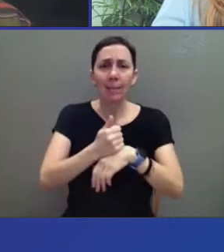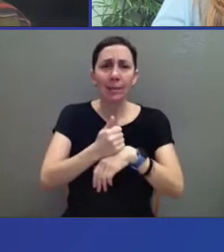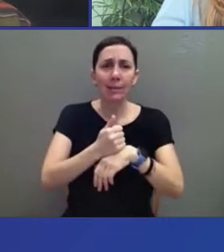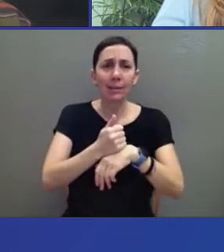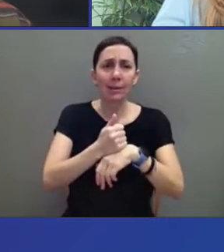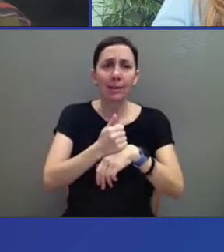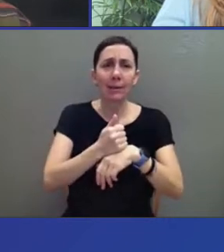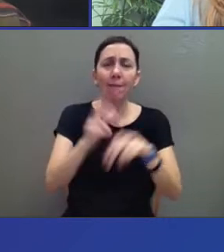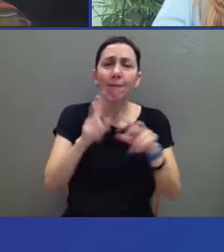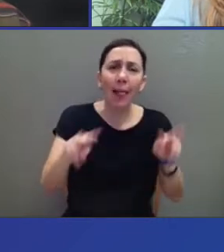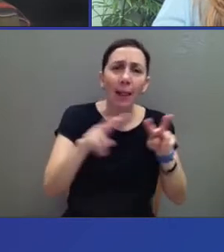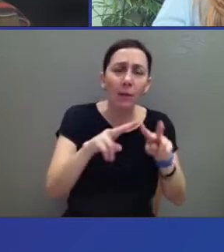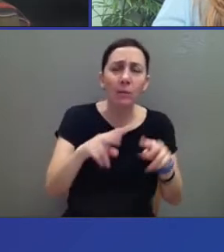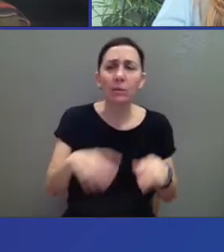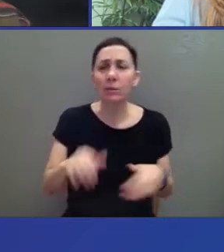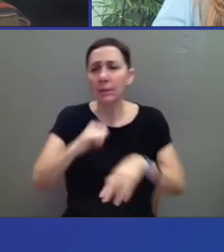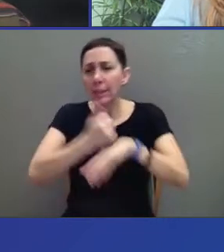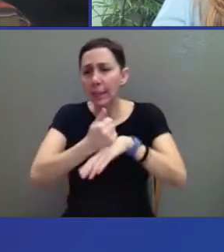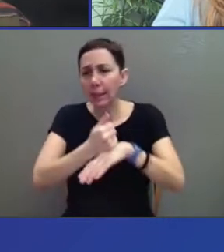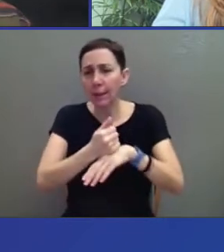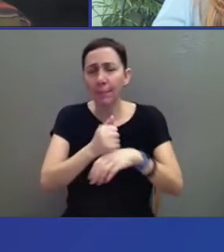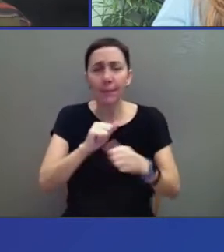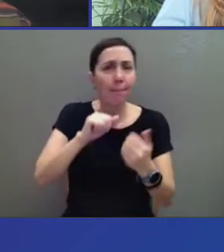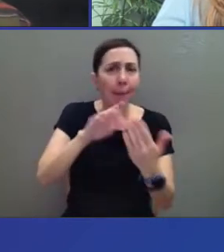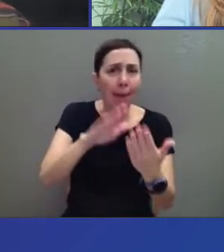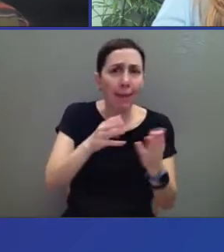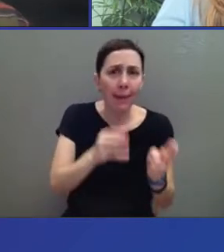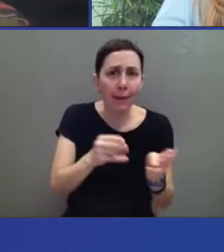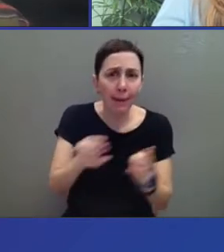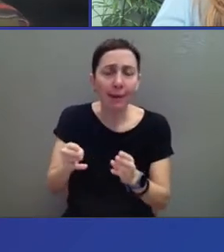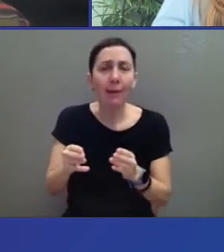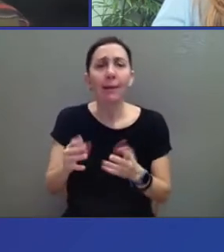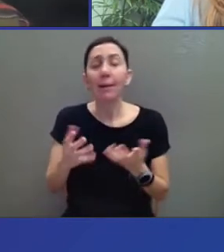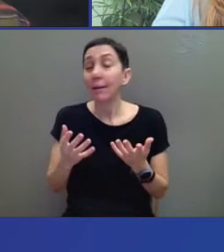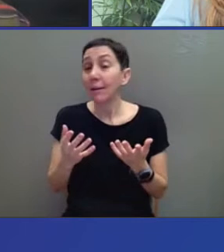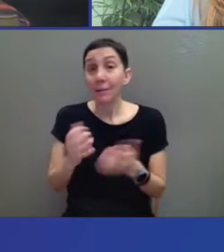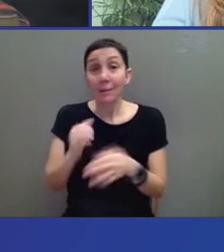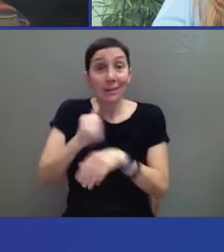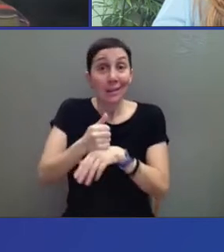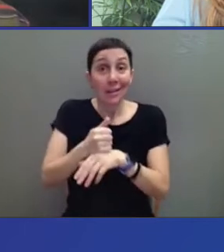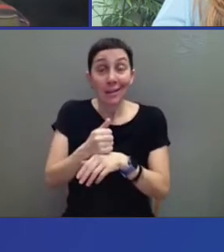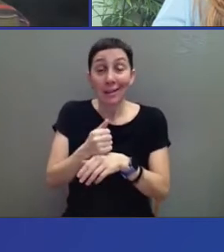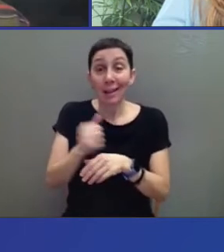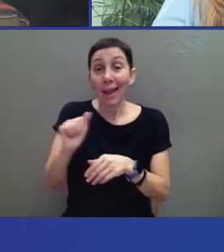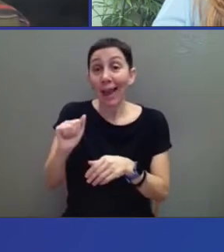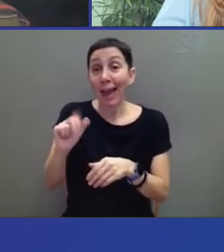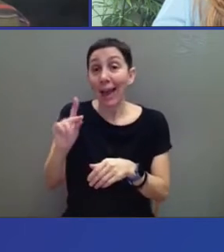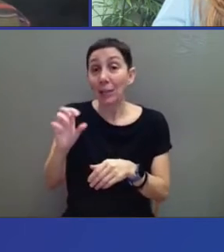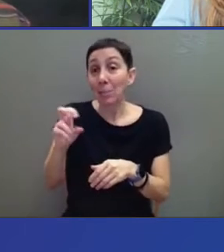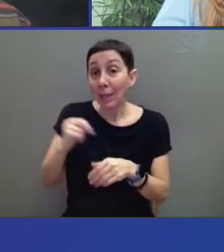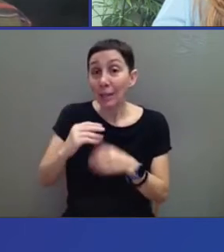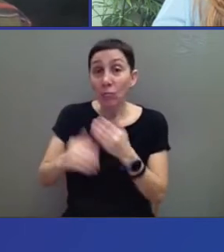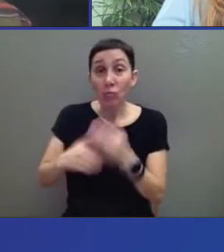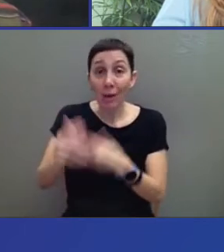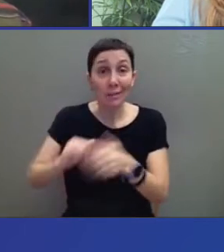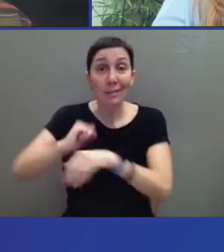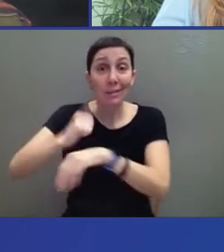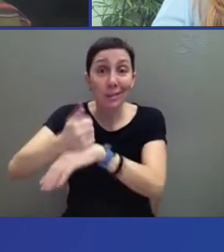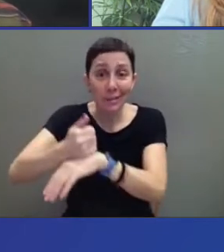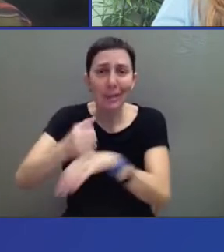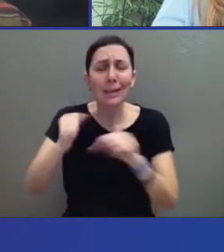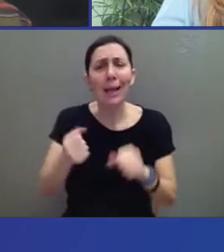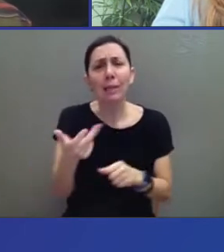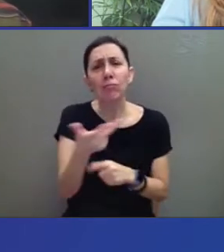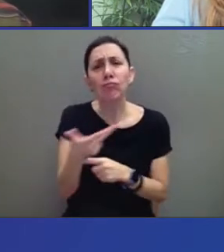of methodology, of literal administrative processes. Can the three of you tell us a little bit about